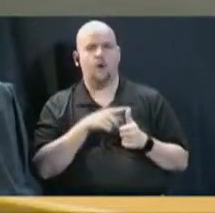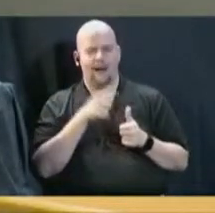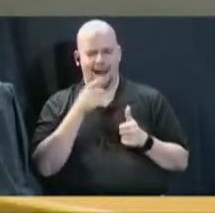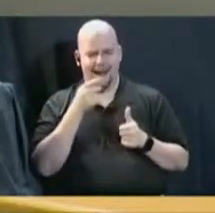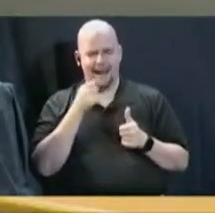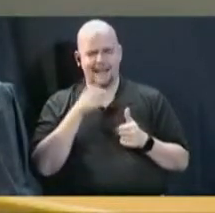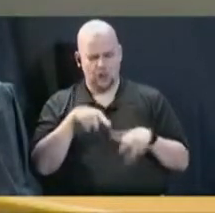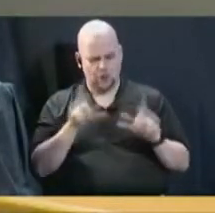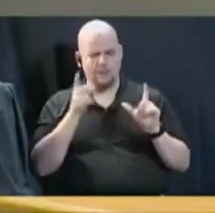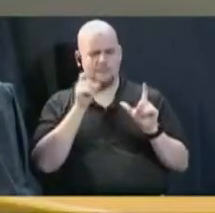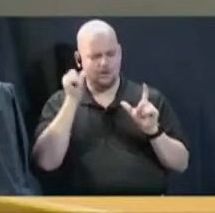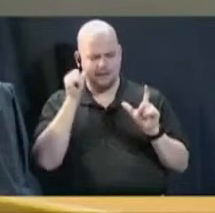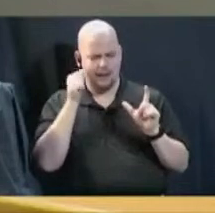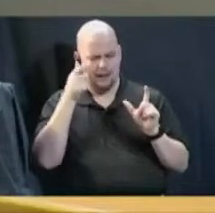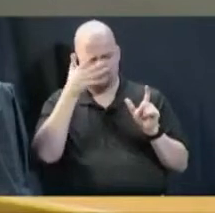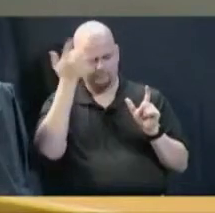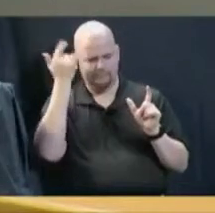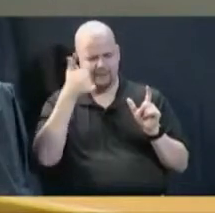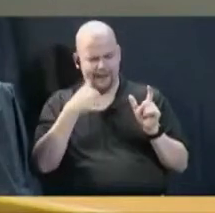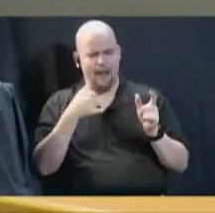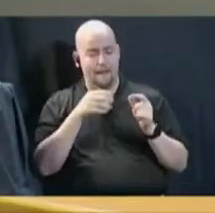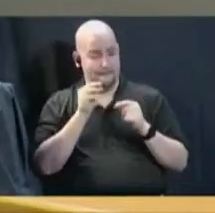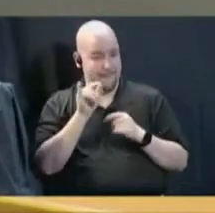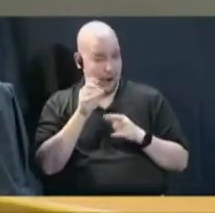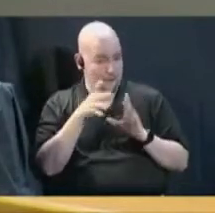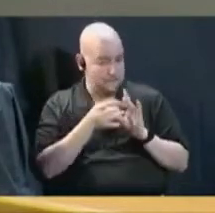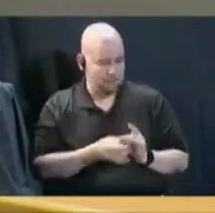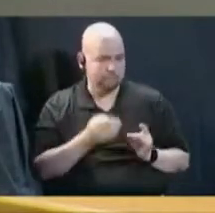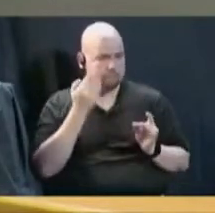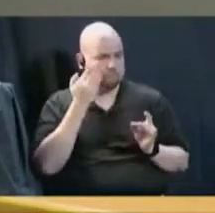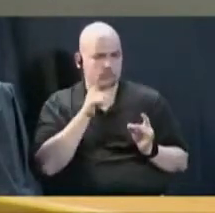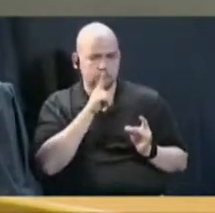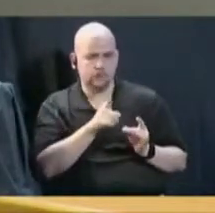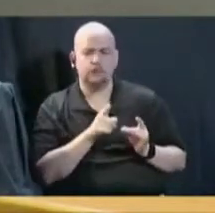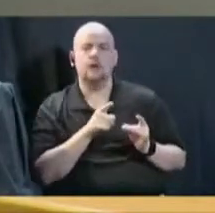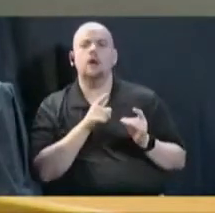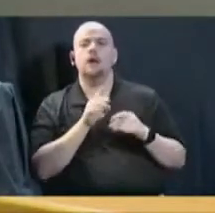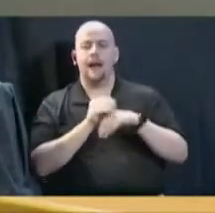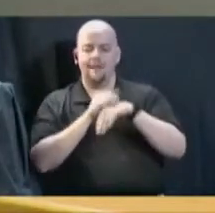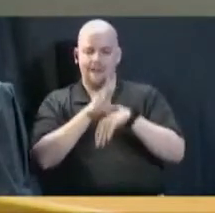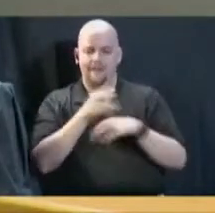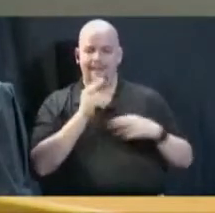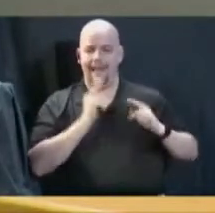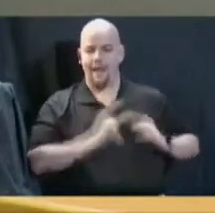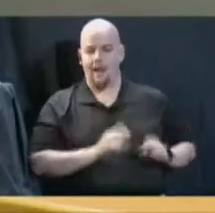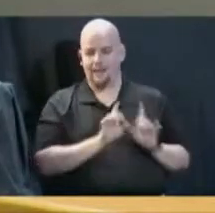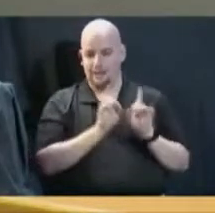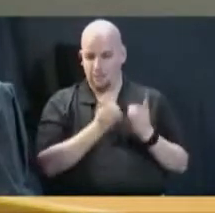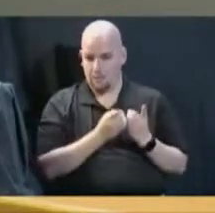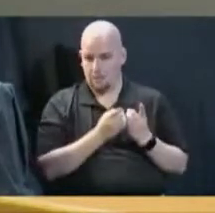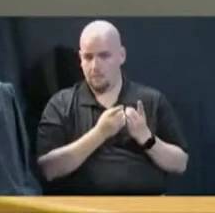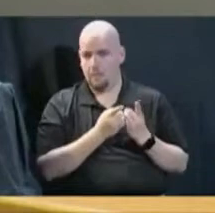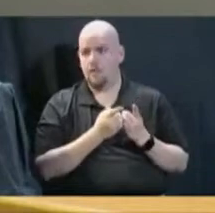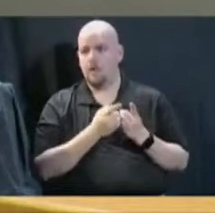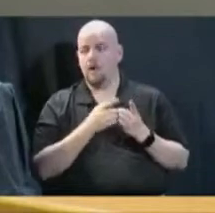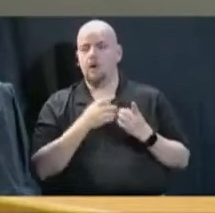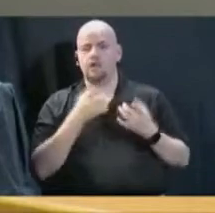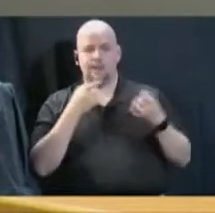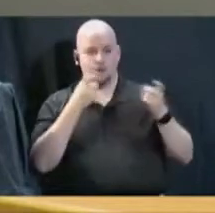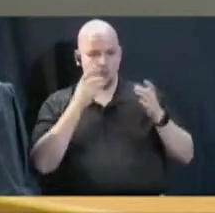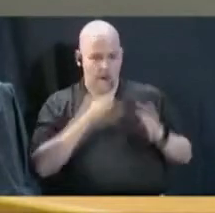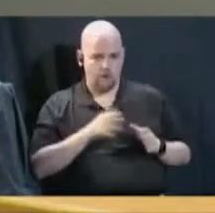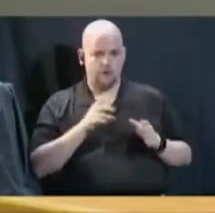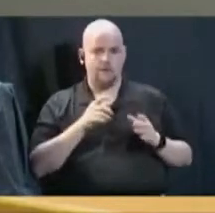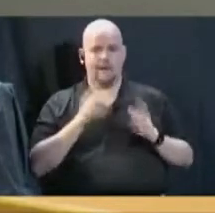I'm drawing a blank if it mentions the mayor. So you're advising the health department, which would be the director and the